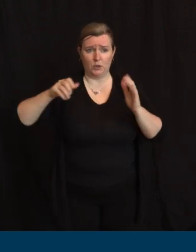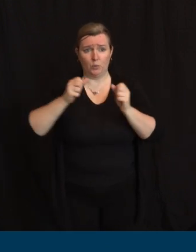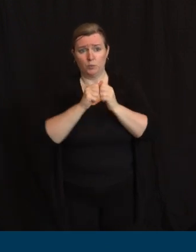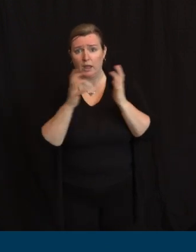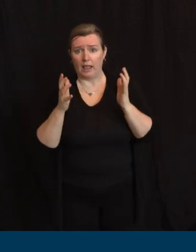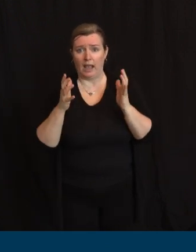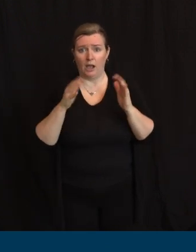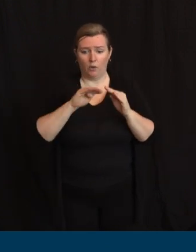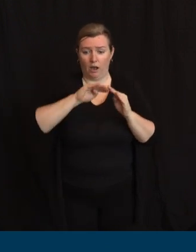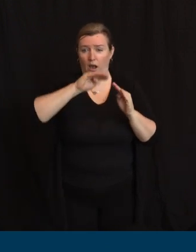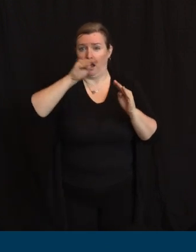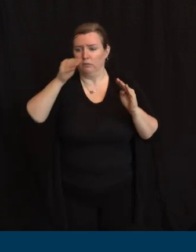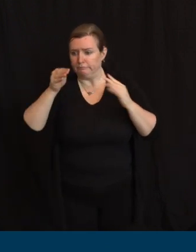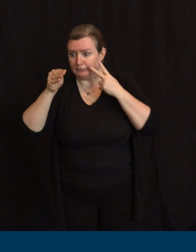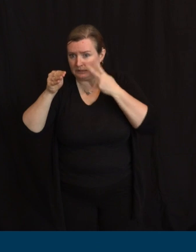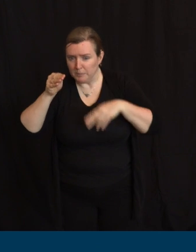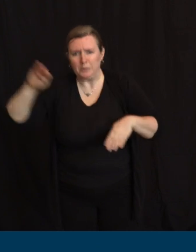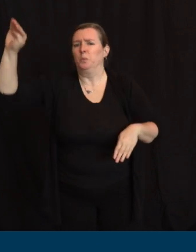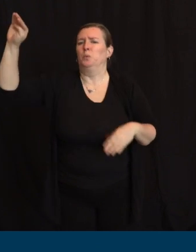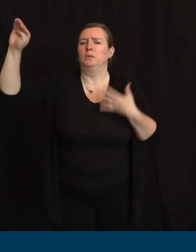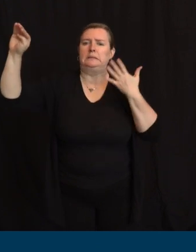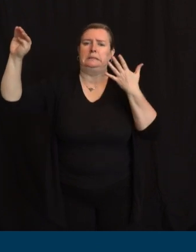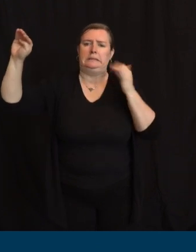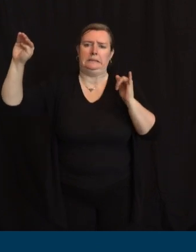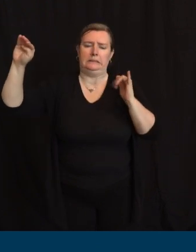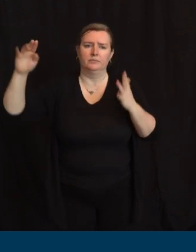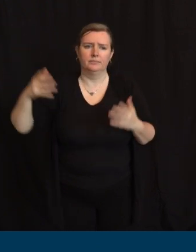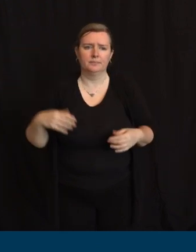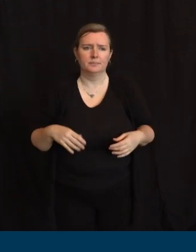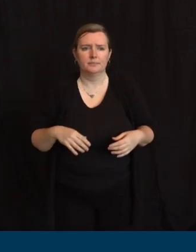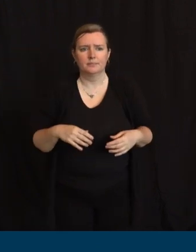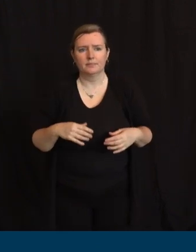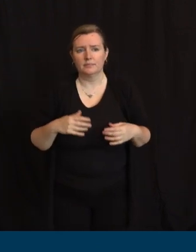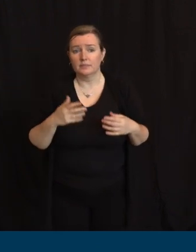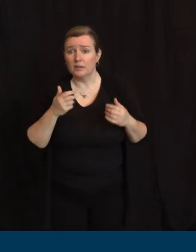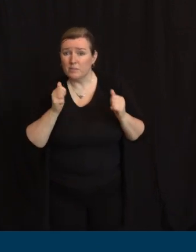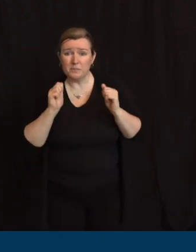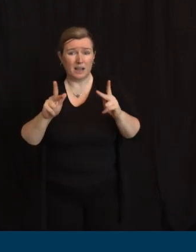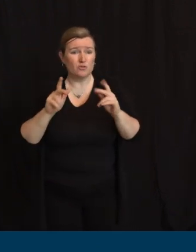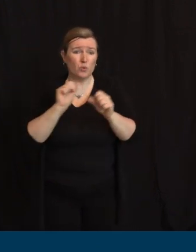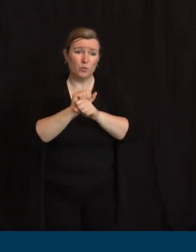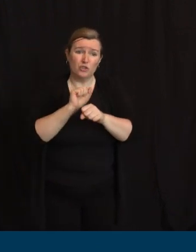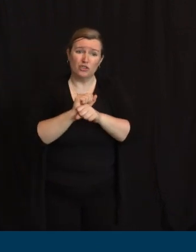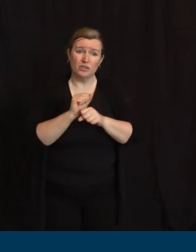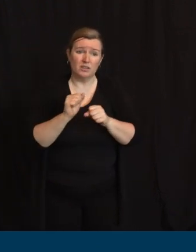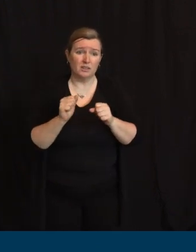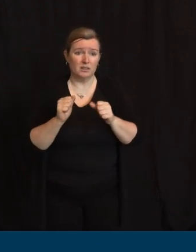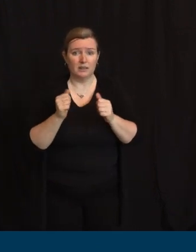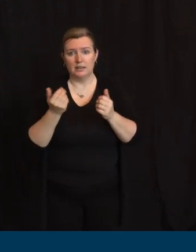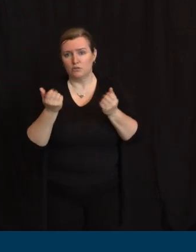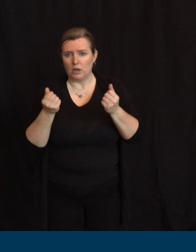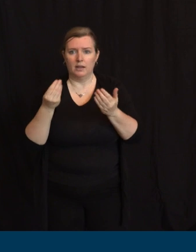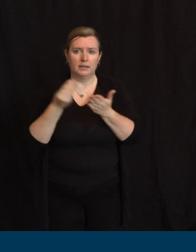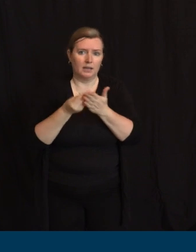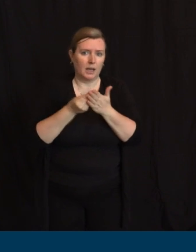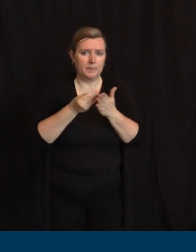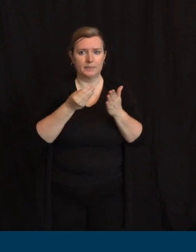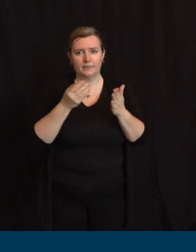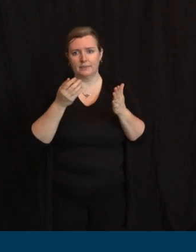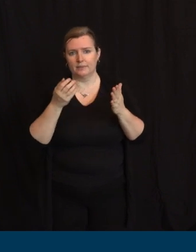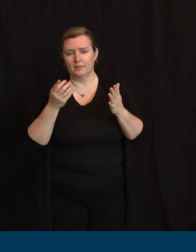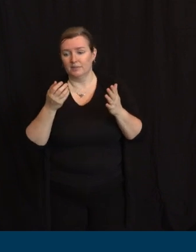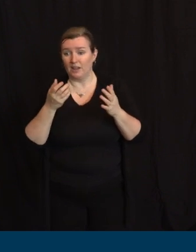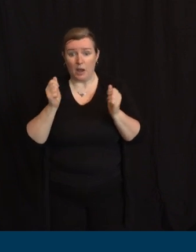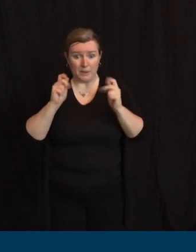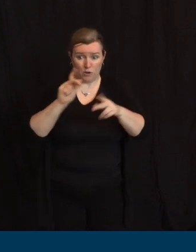of throwing gasoline on the fire and going right back through the hell again that we're going through now, and that I'm determined that we won't